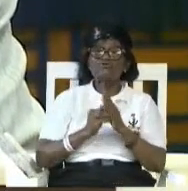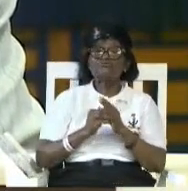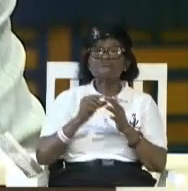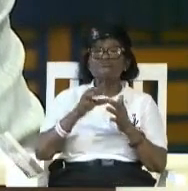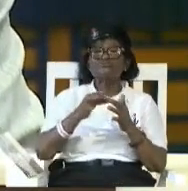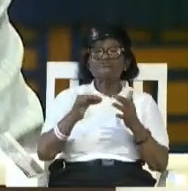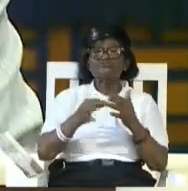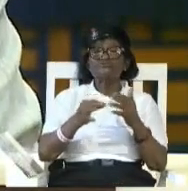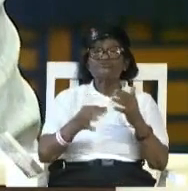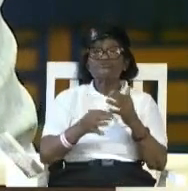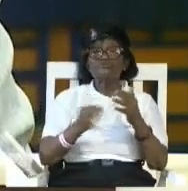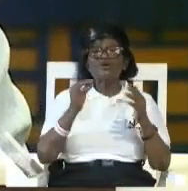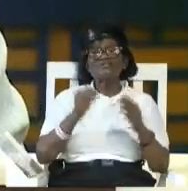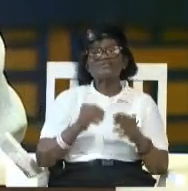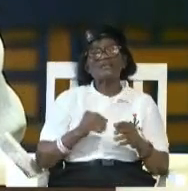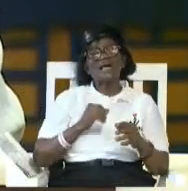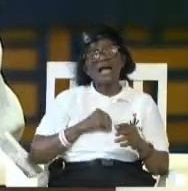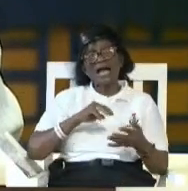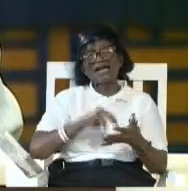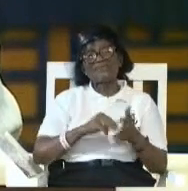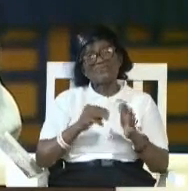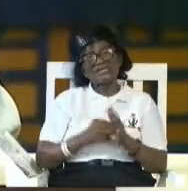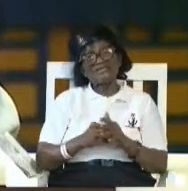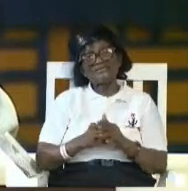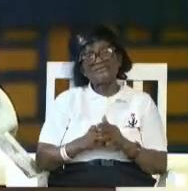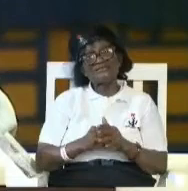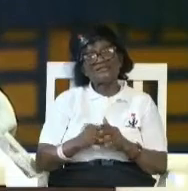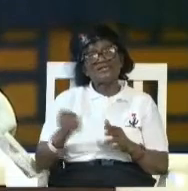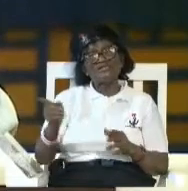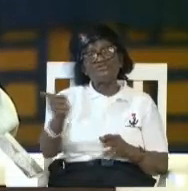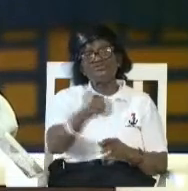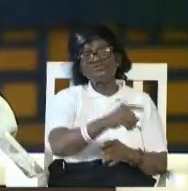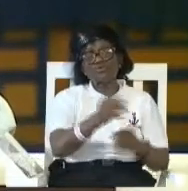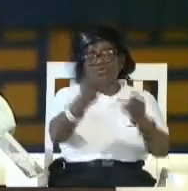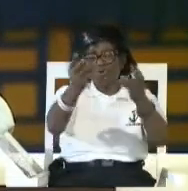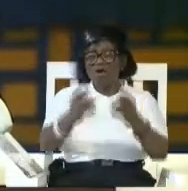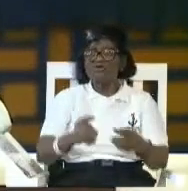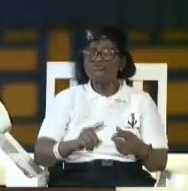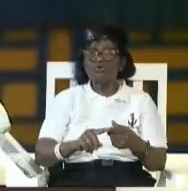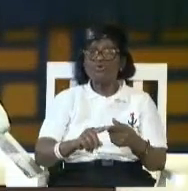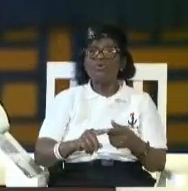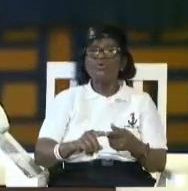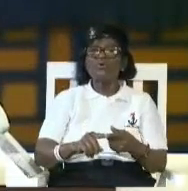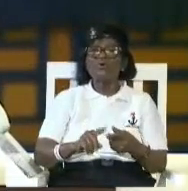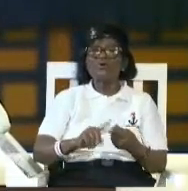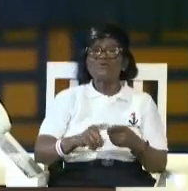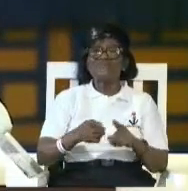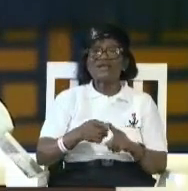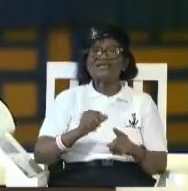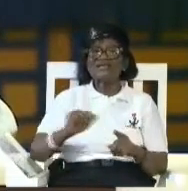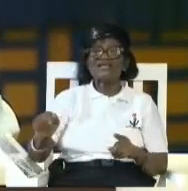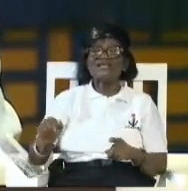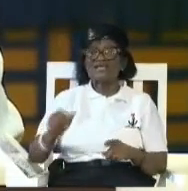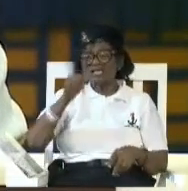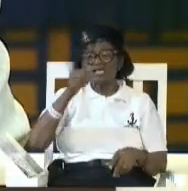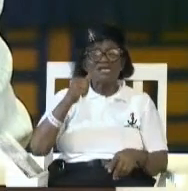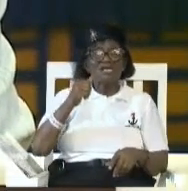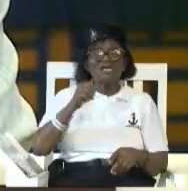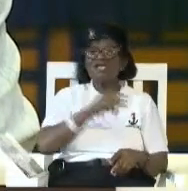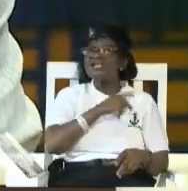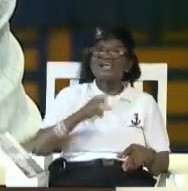I mean, you want to befriend the king, you go and dash him one of your daughters.